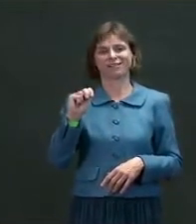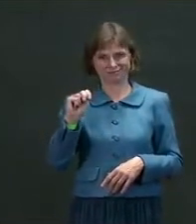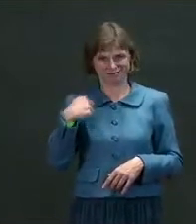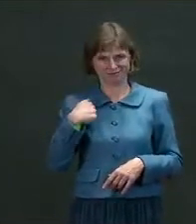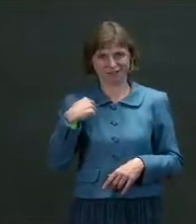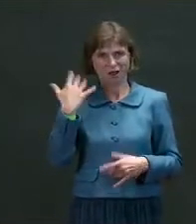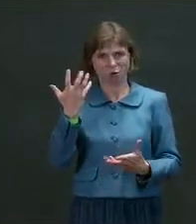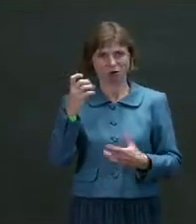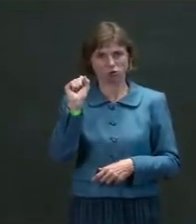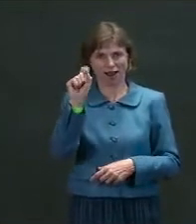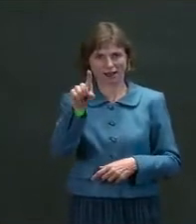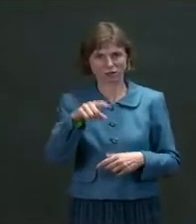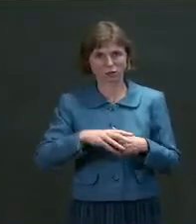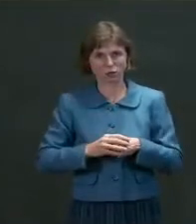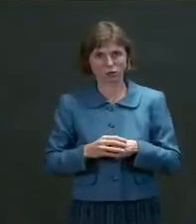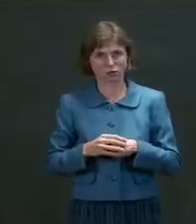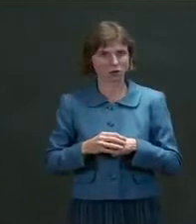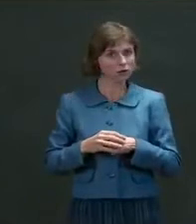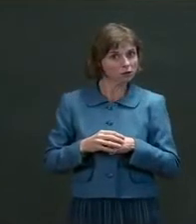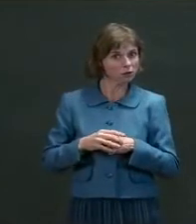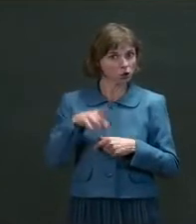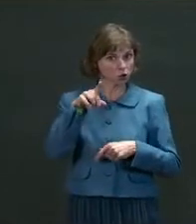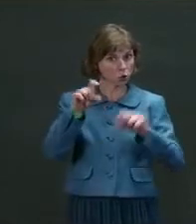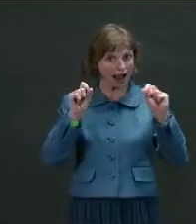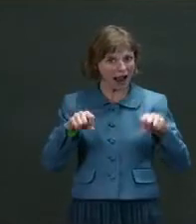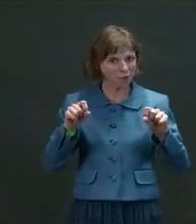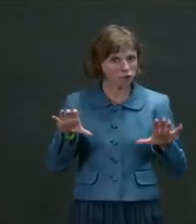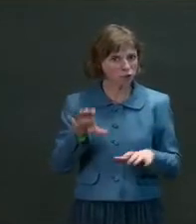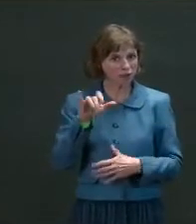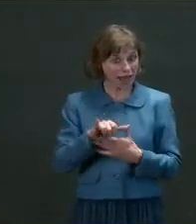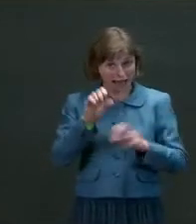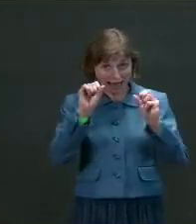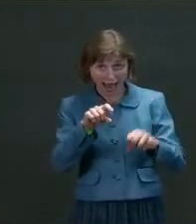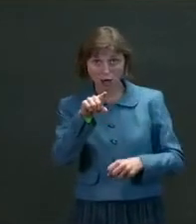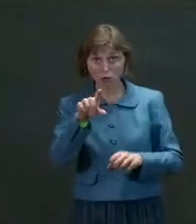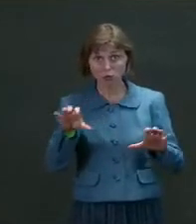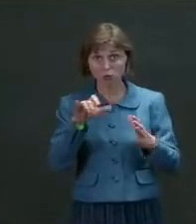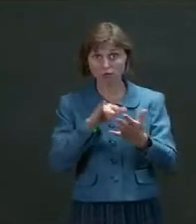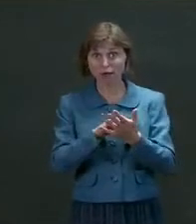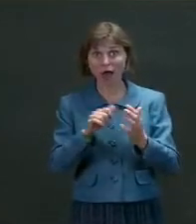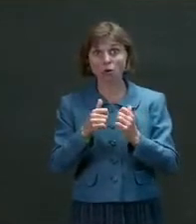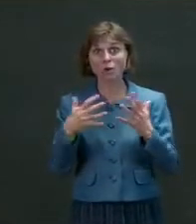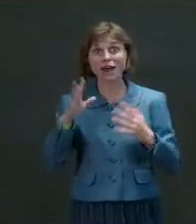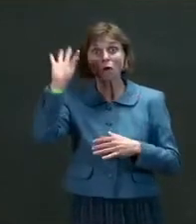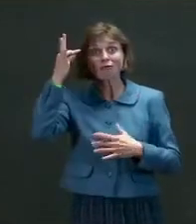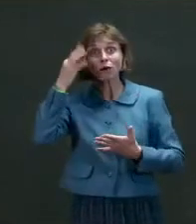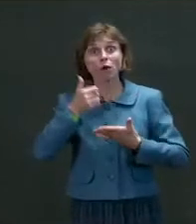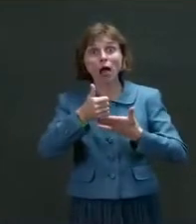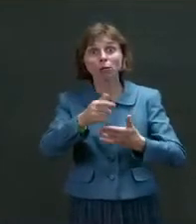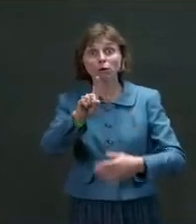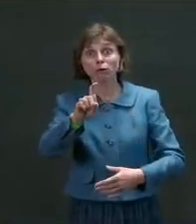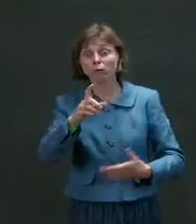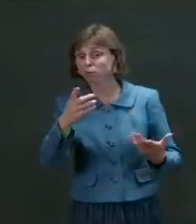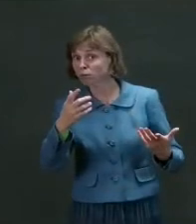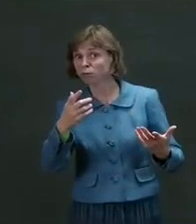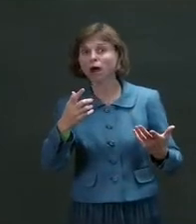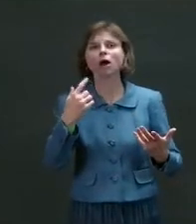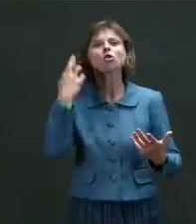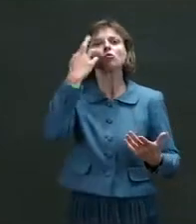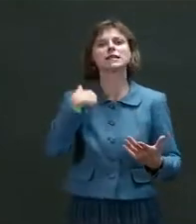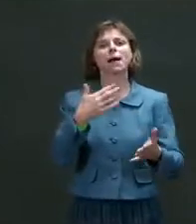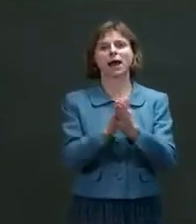ask you a question. Were you able to do this, would you be able to do this without federal help? The reason